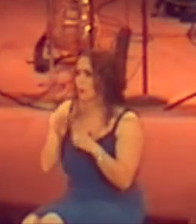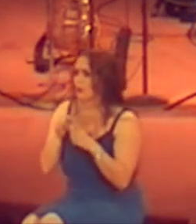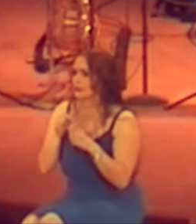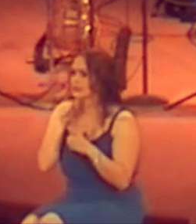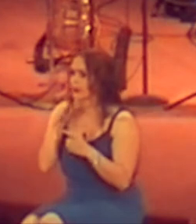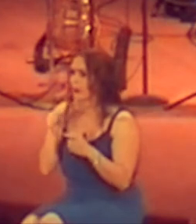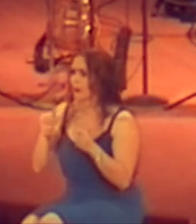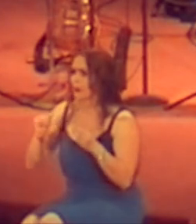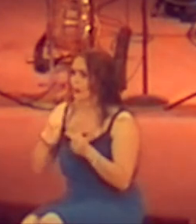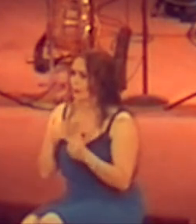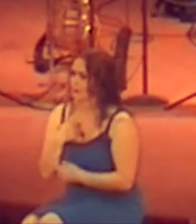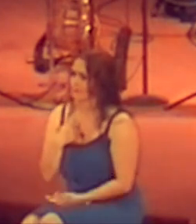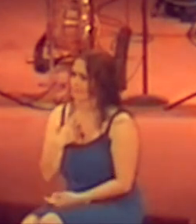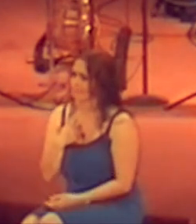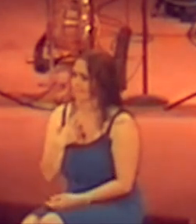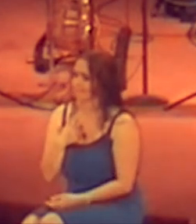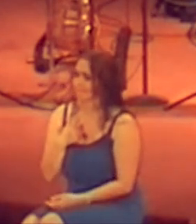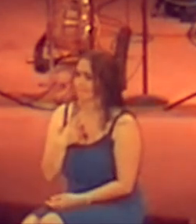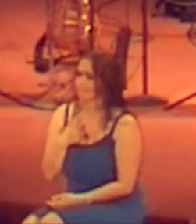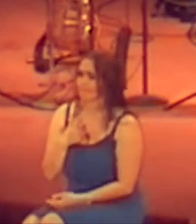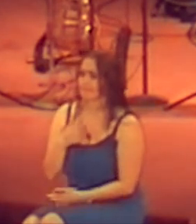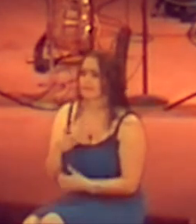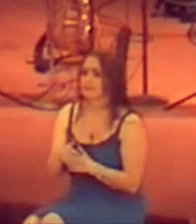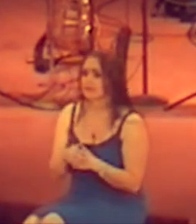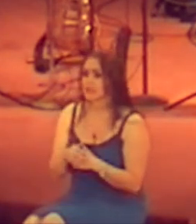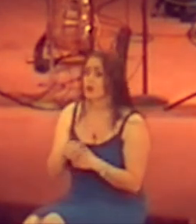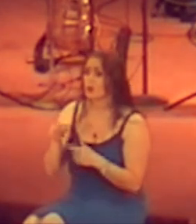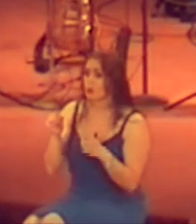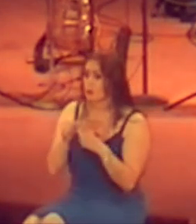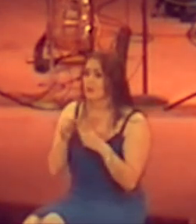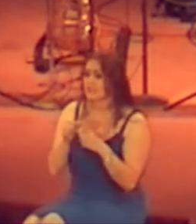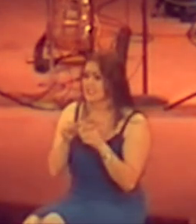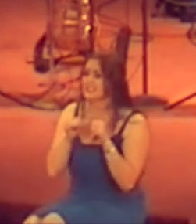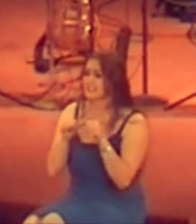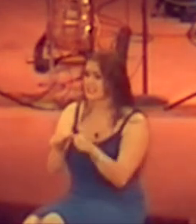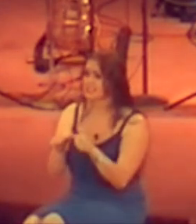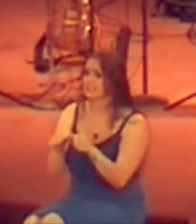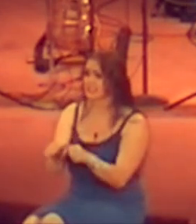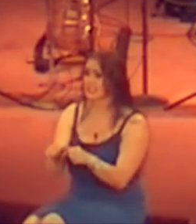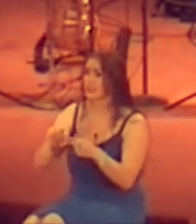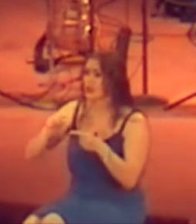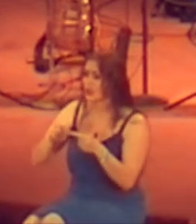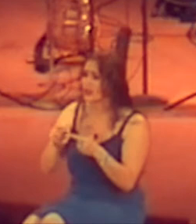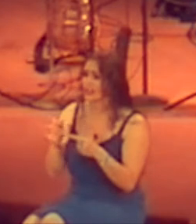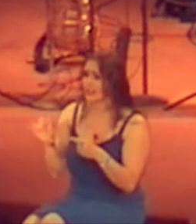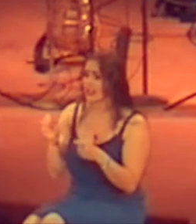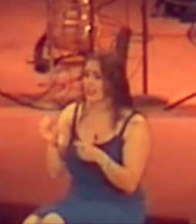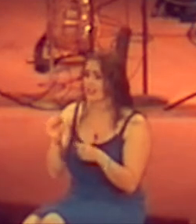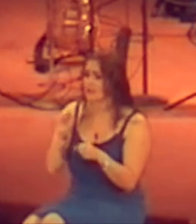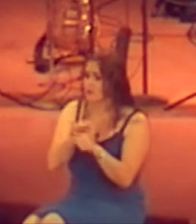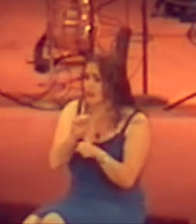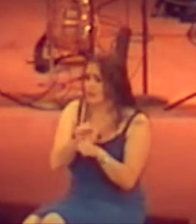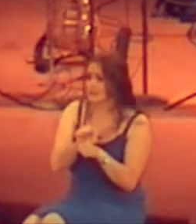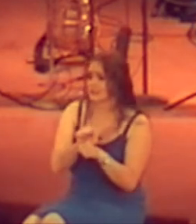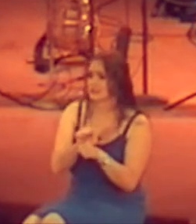who, under any circumstance, words stick. Words hurt like rocks. Words